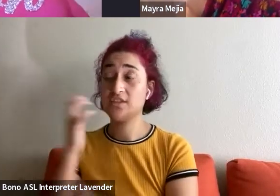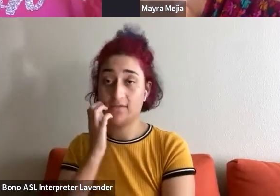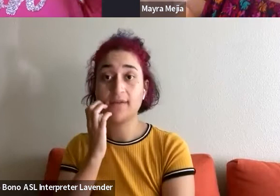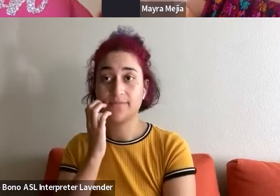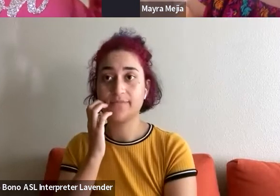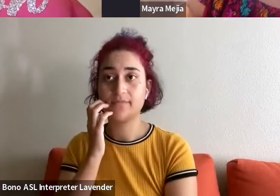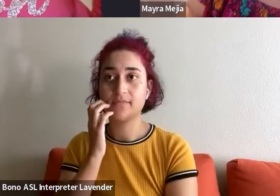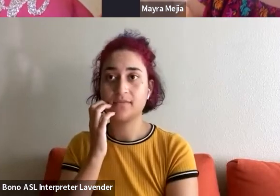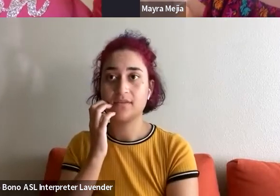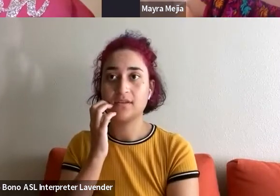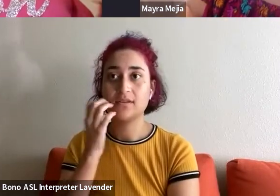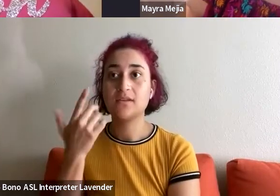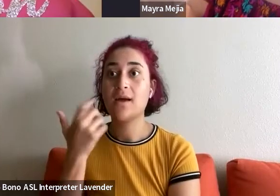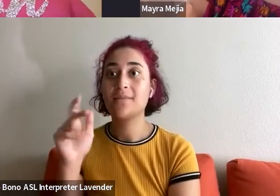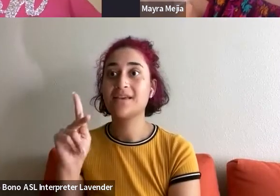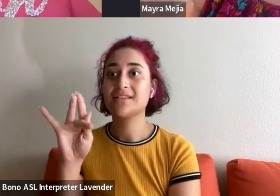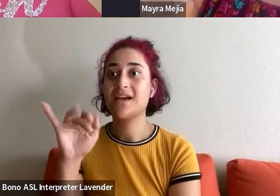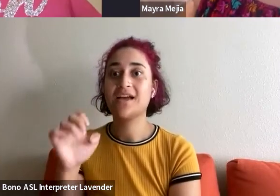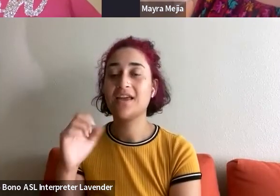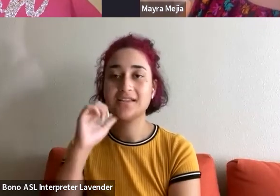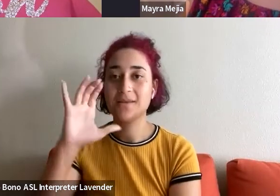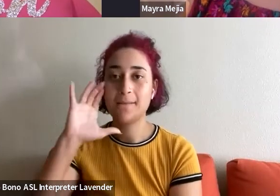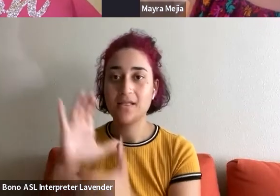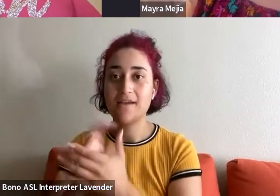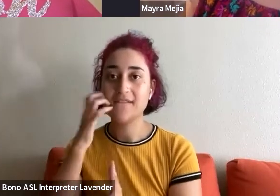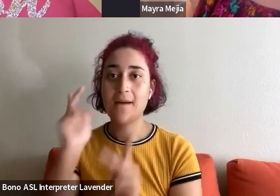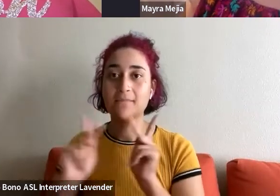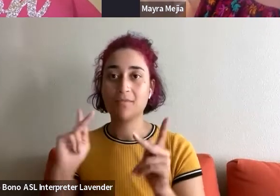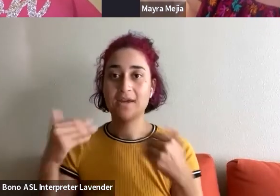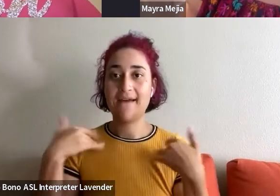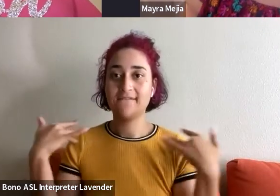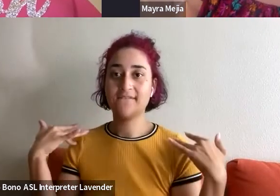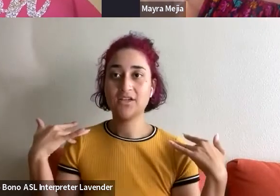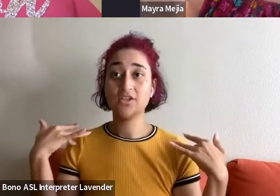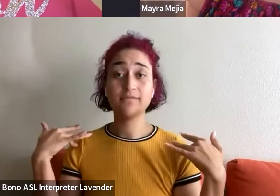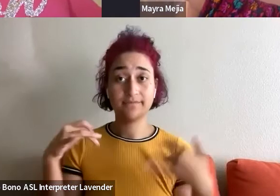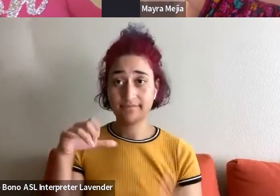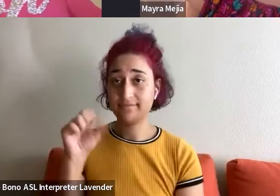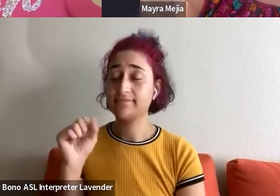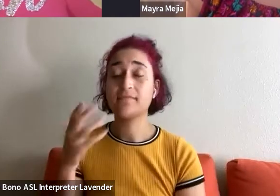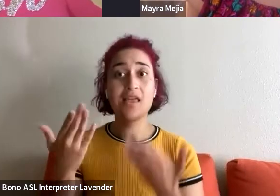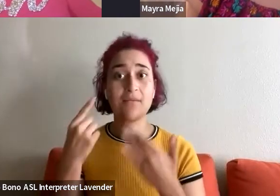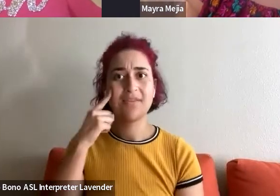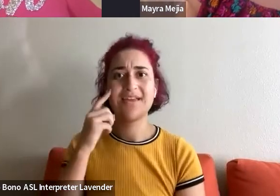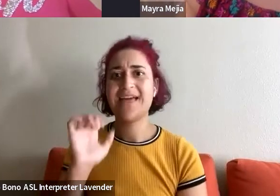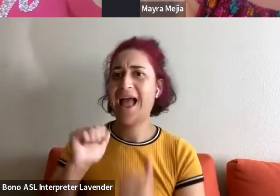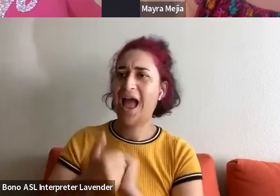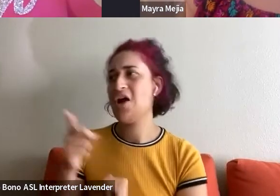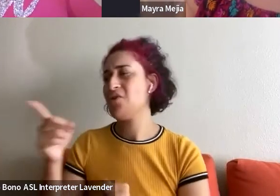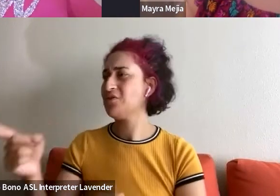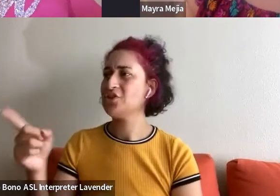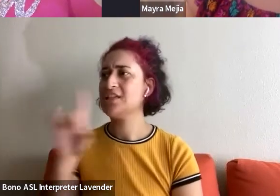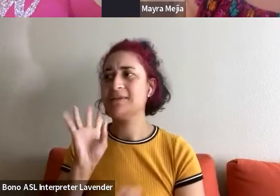he doesn't believe fat people can be fashionable. Right. Yeah. Right. Yeah. Because he probably how dare she be in